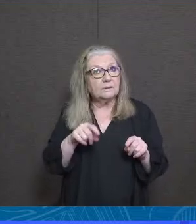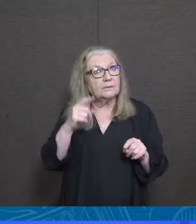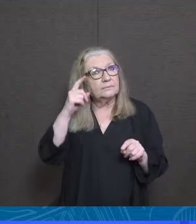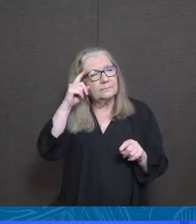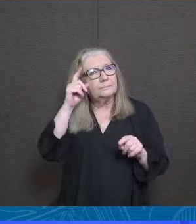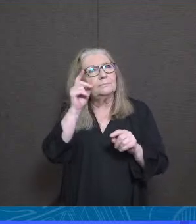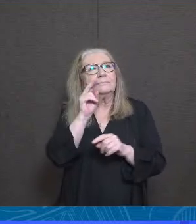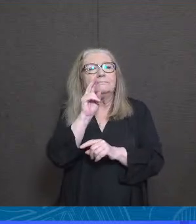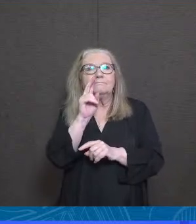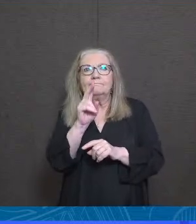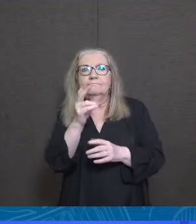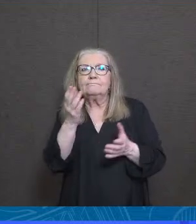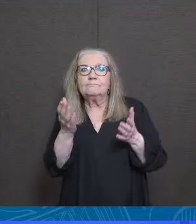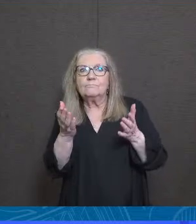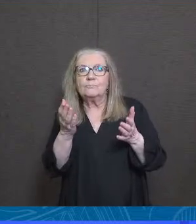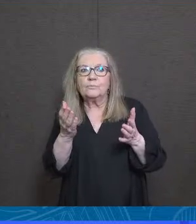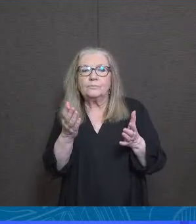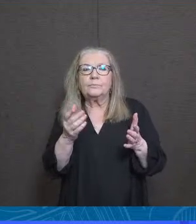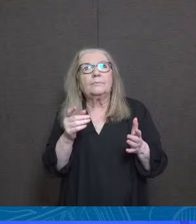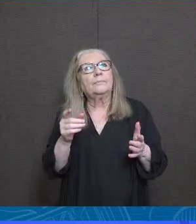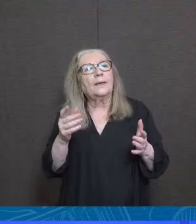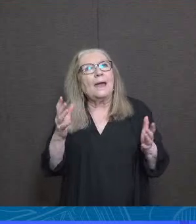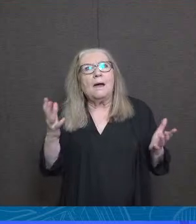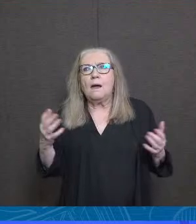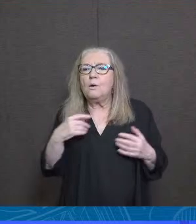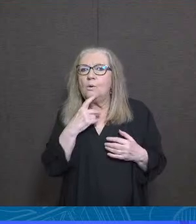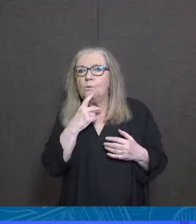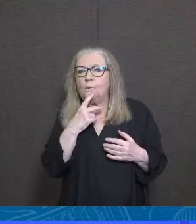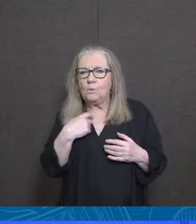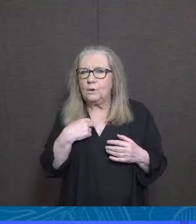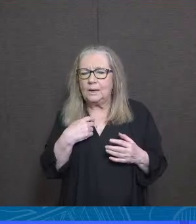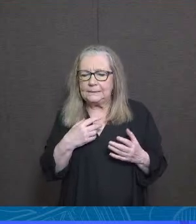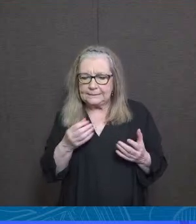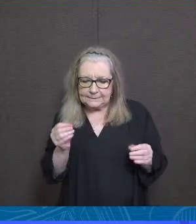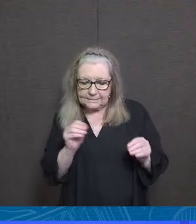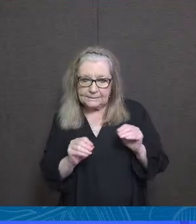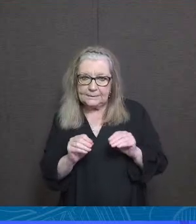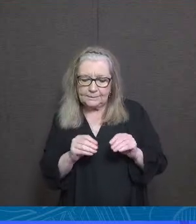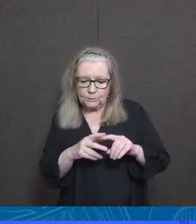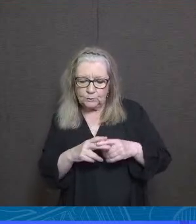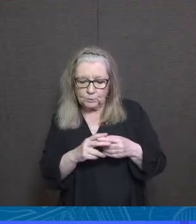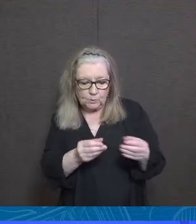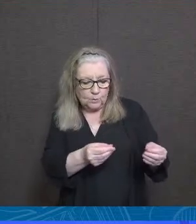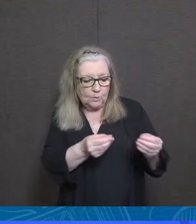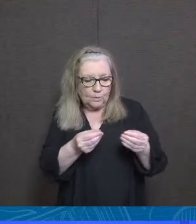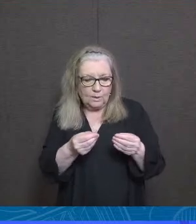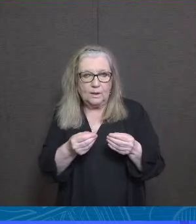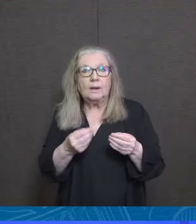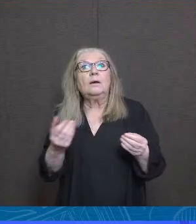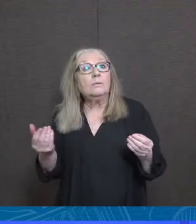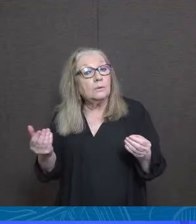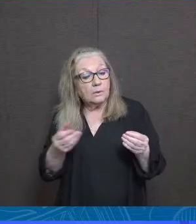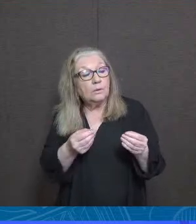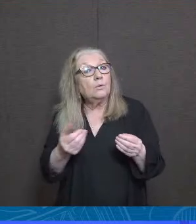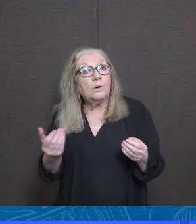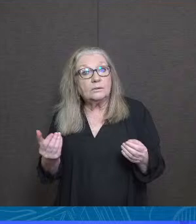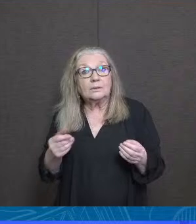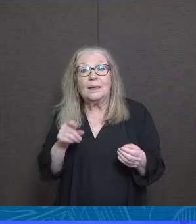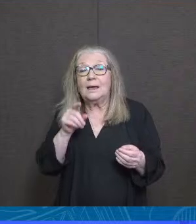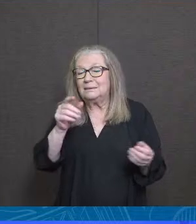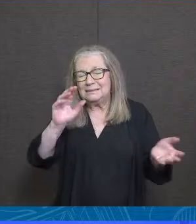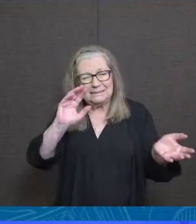they created the tool to determine the relief delivery time in times of